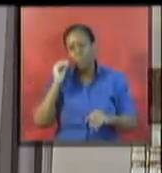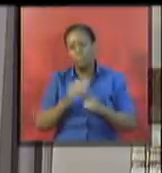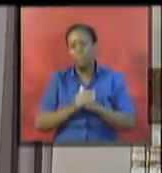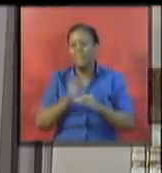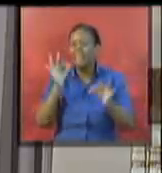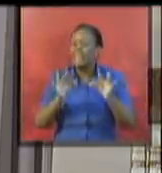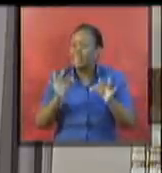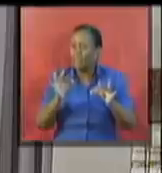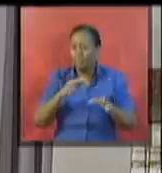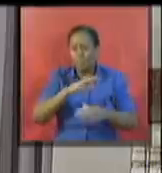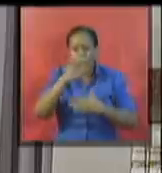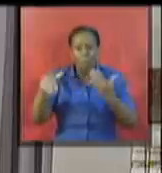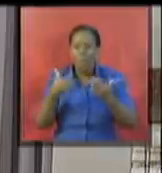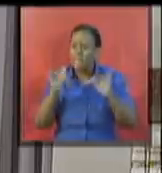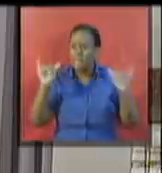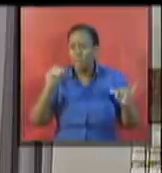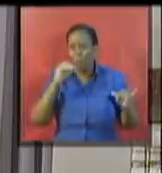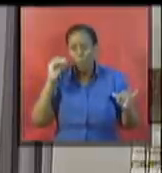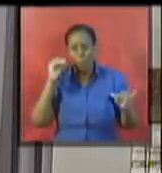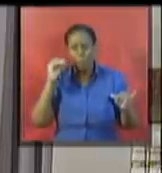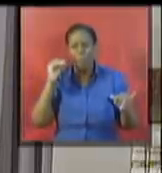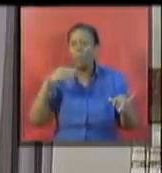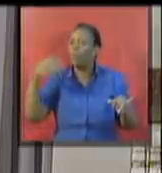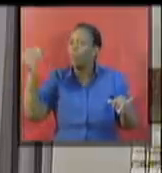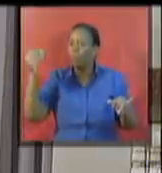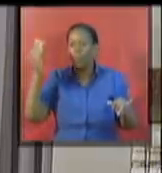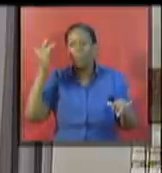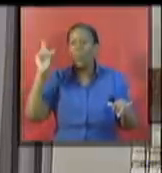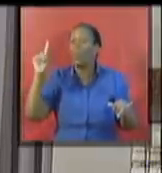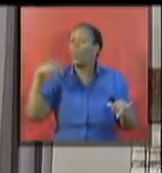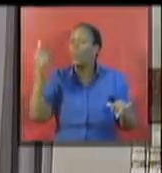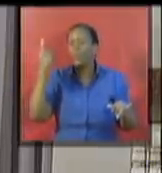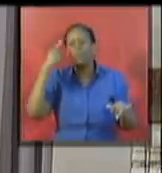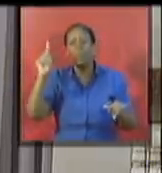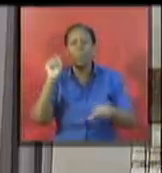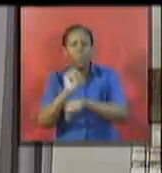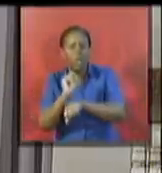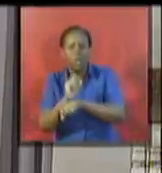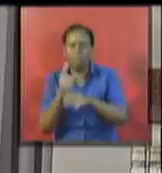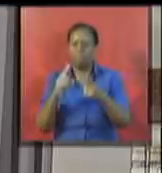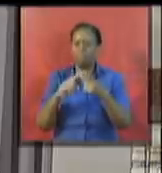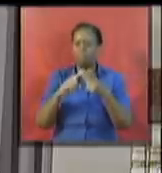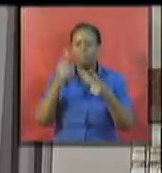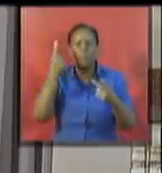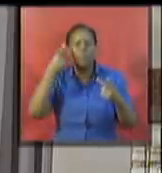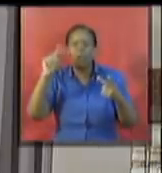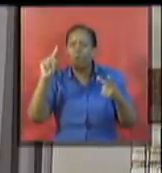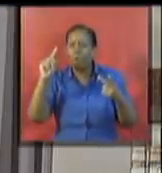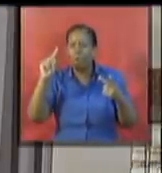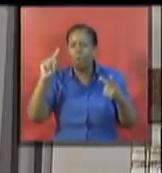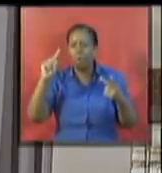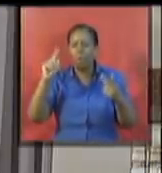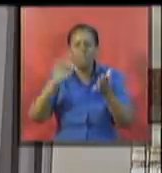only go out to work, to the pharmacy, to the grocery for something essential, we will